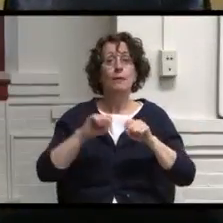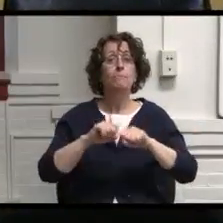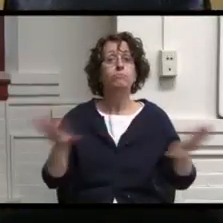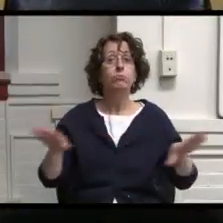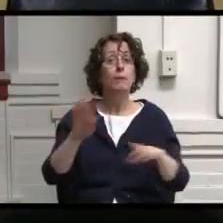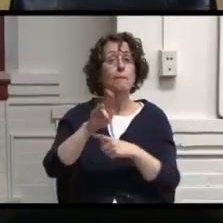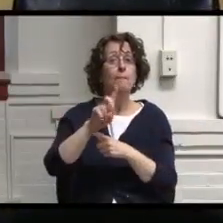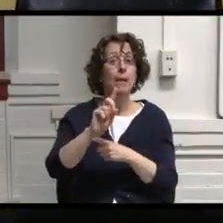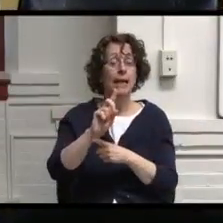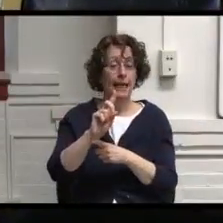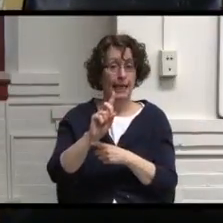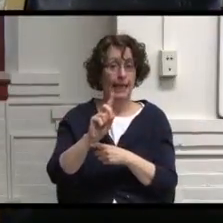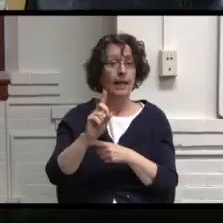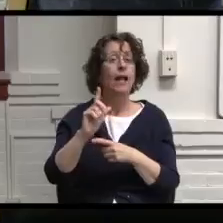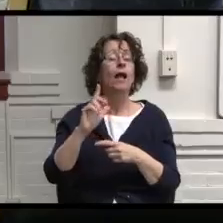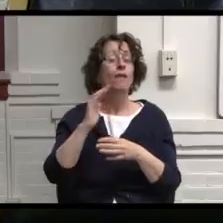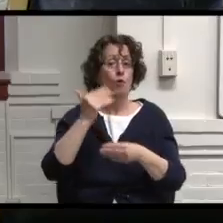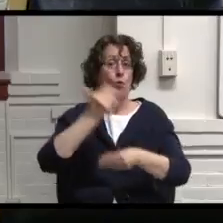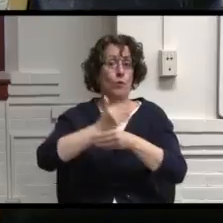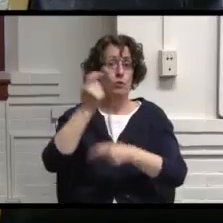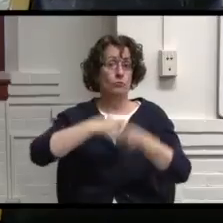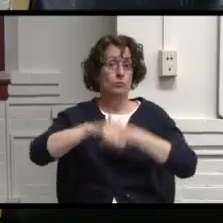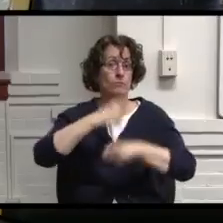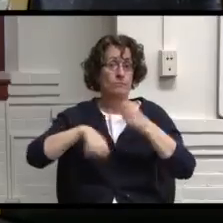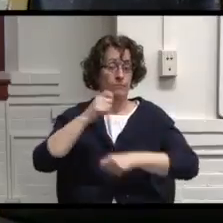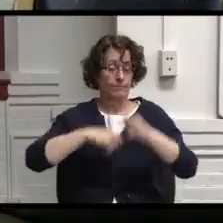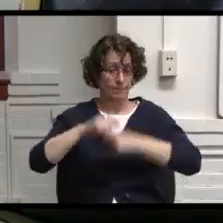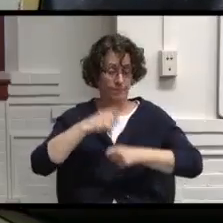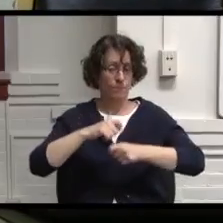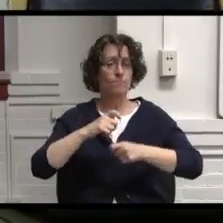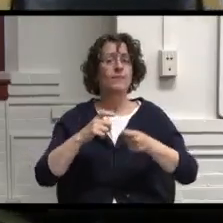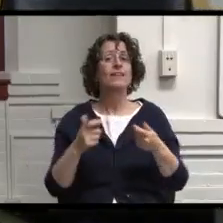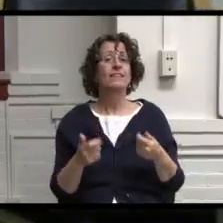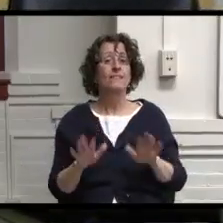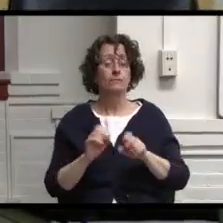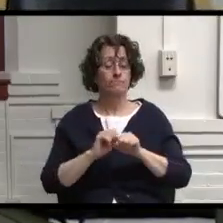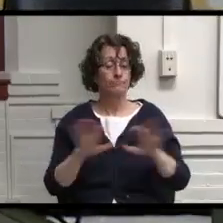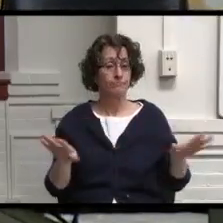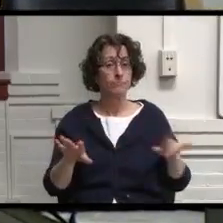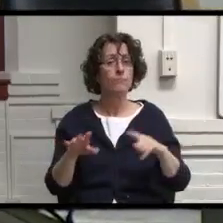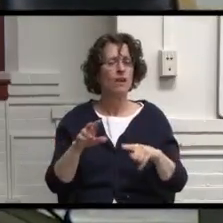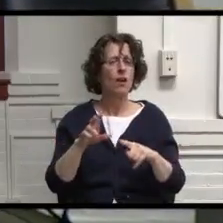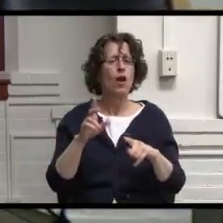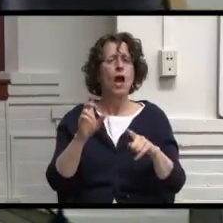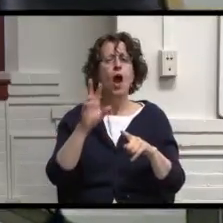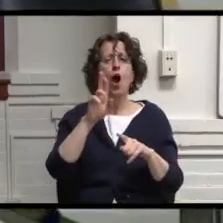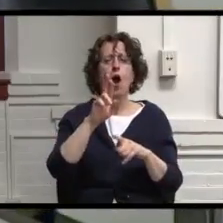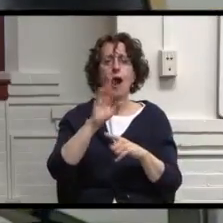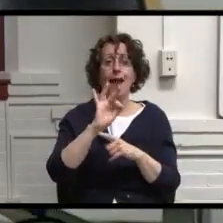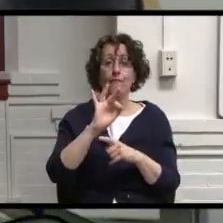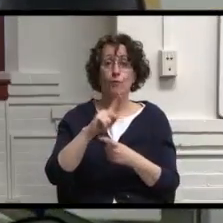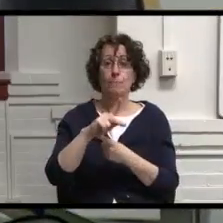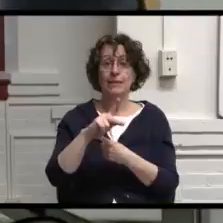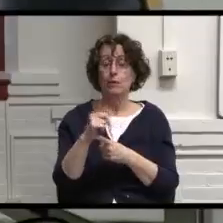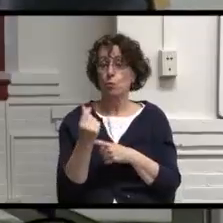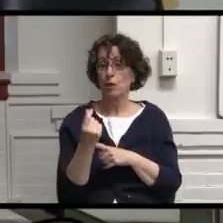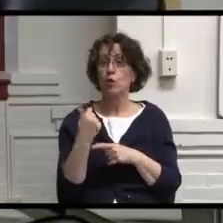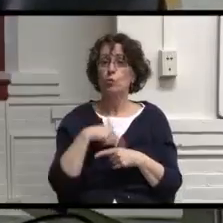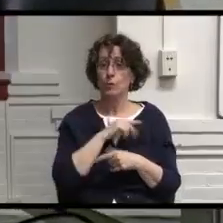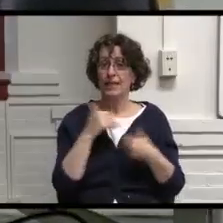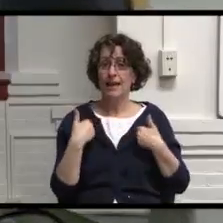window replacement project at the Gibson Aiken Center. The RFP was to include upgrading the